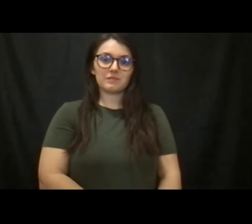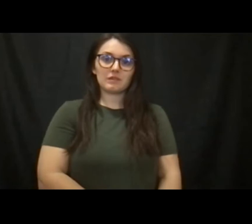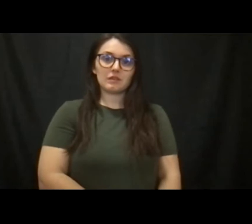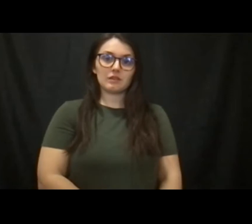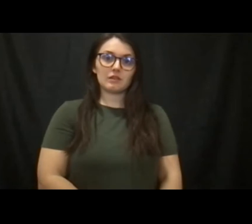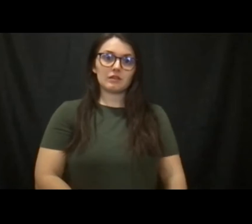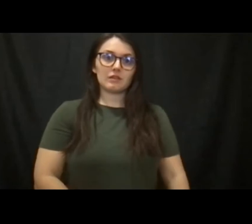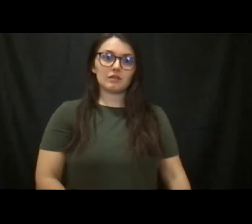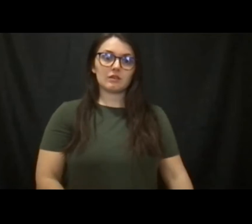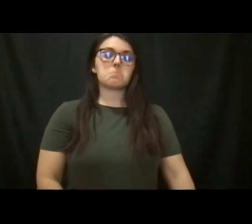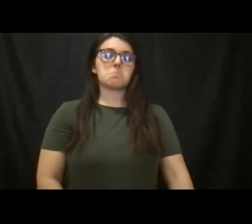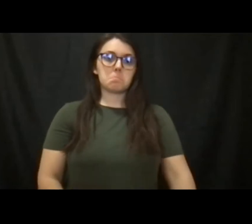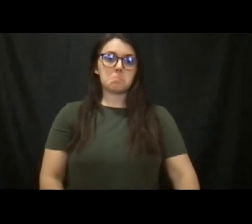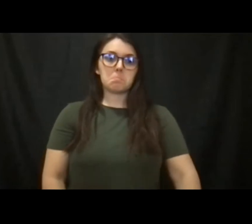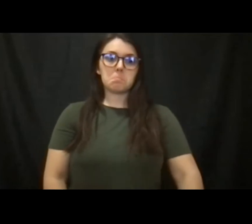Oh,